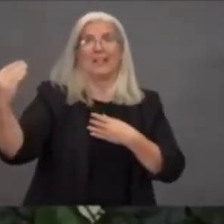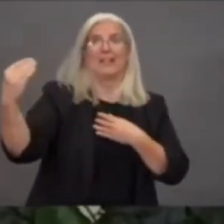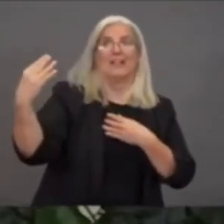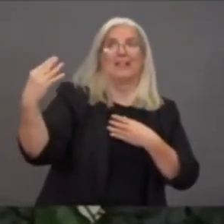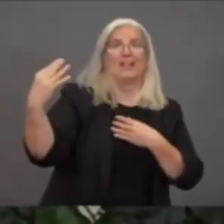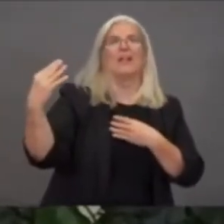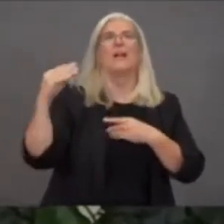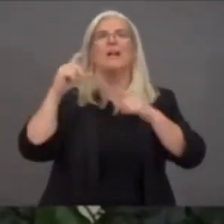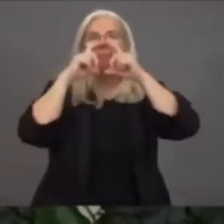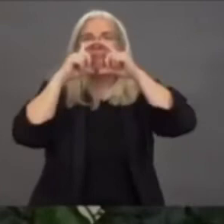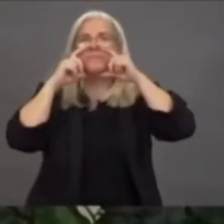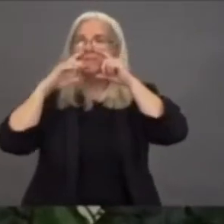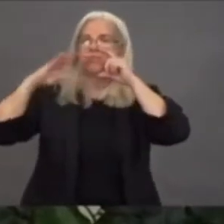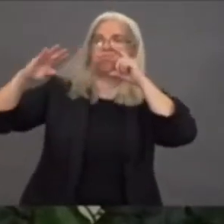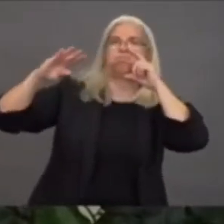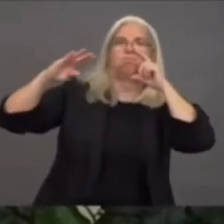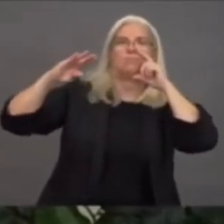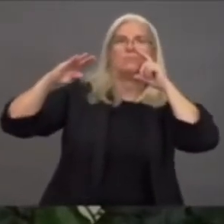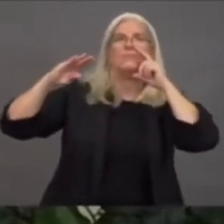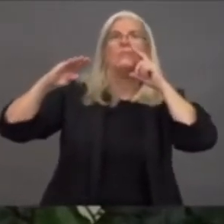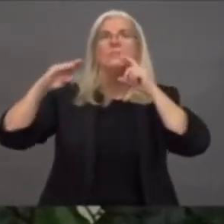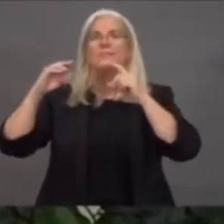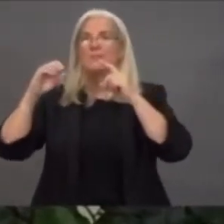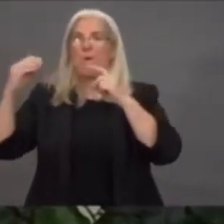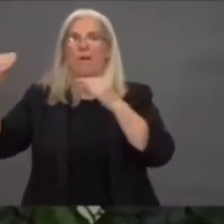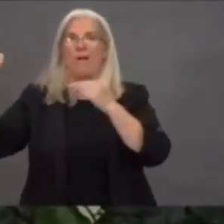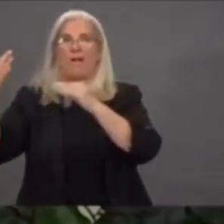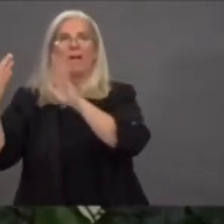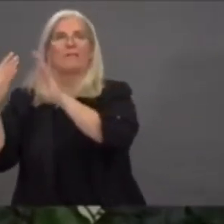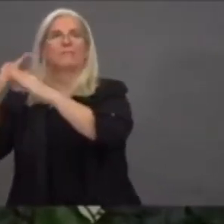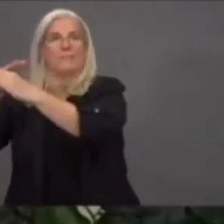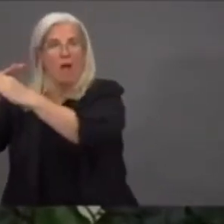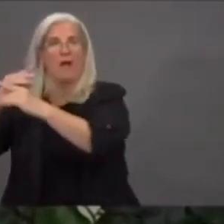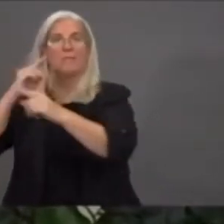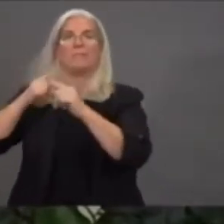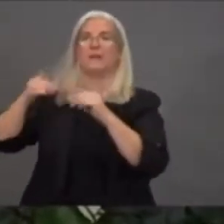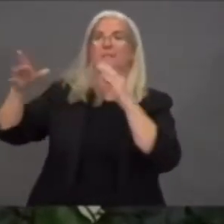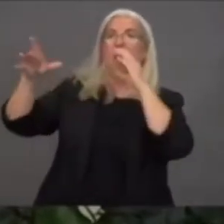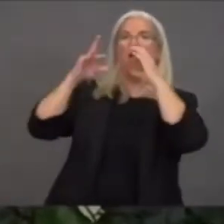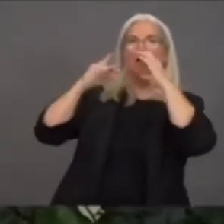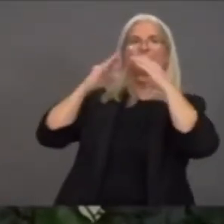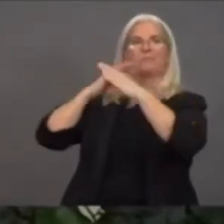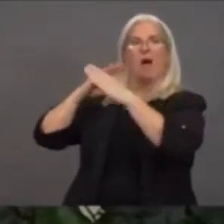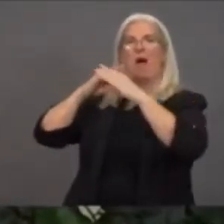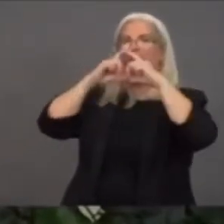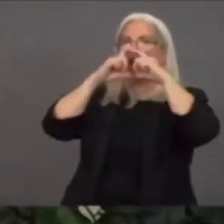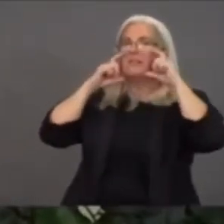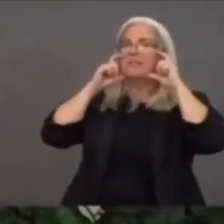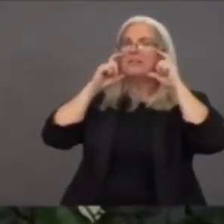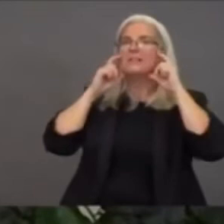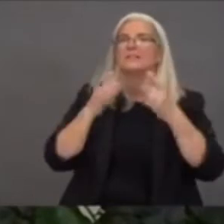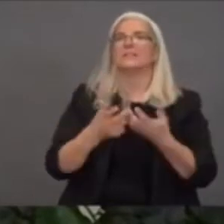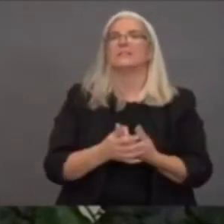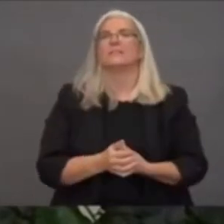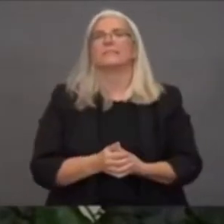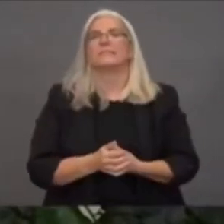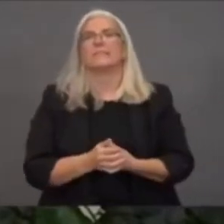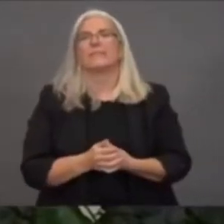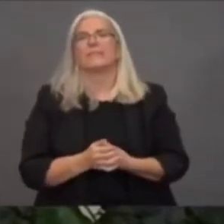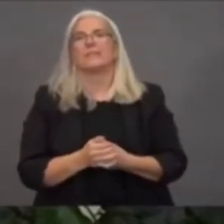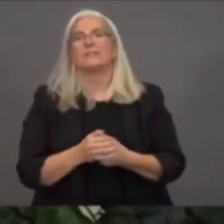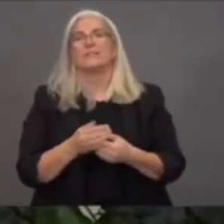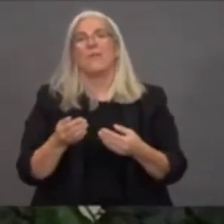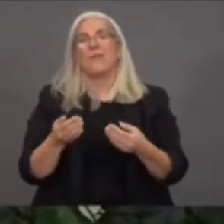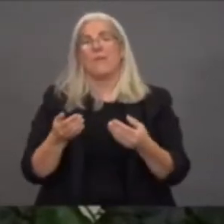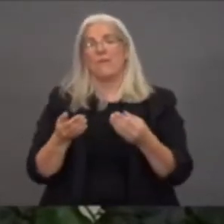big of a dose of virus. And so that's very helpful, because the more virus that you can block from